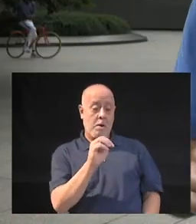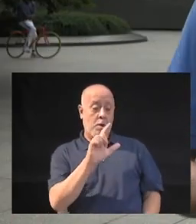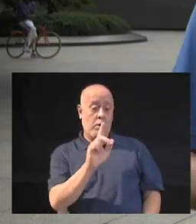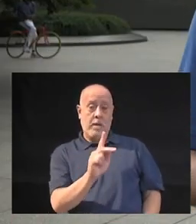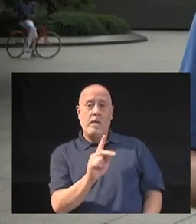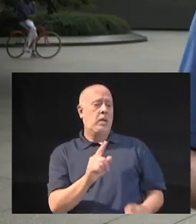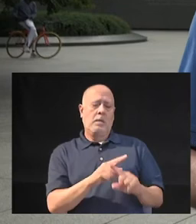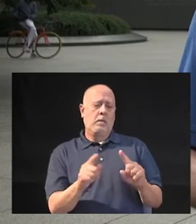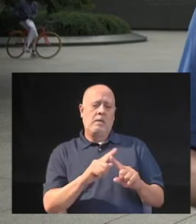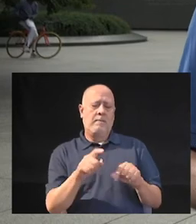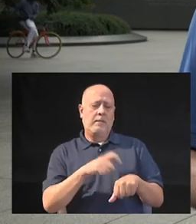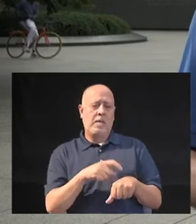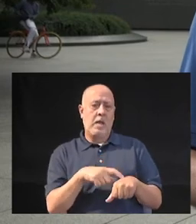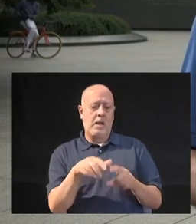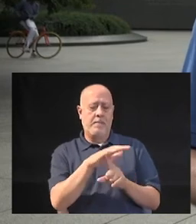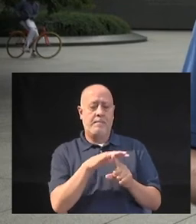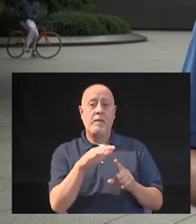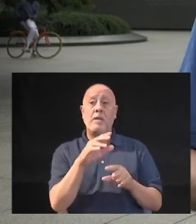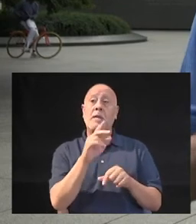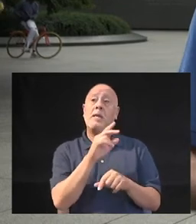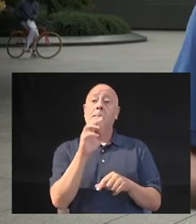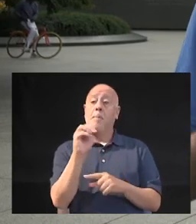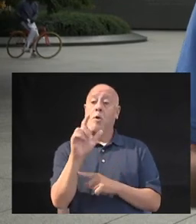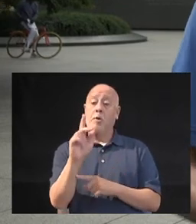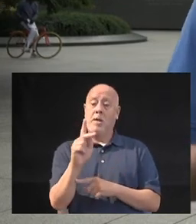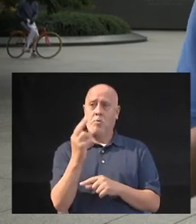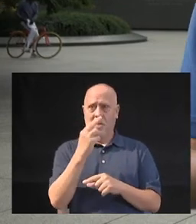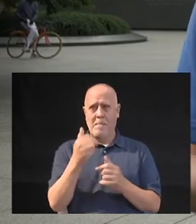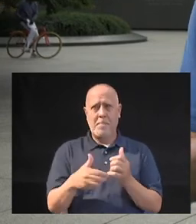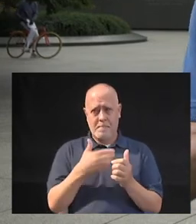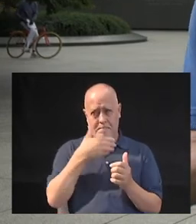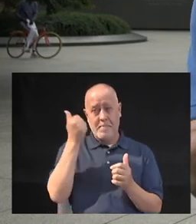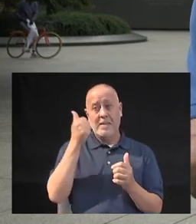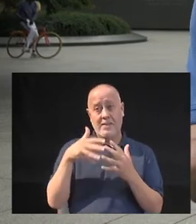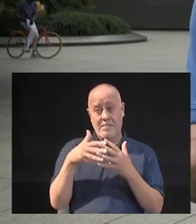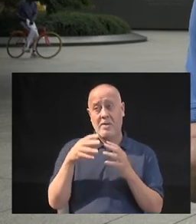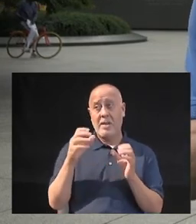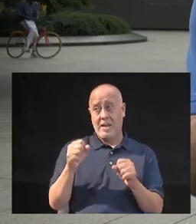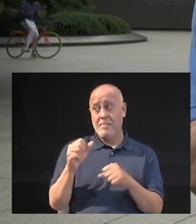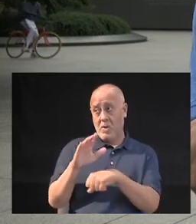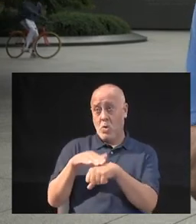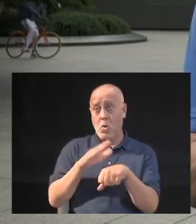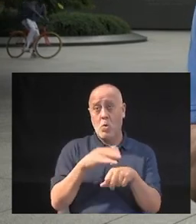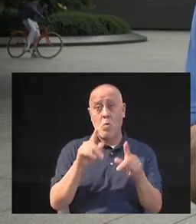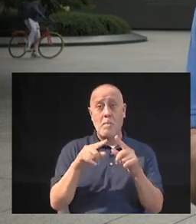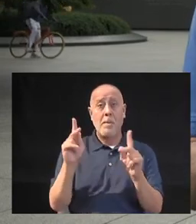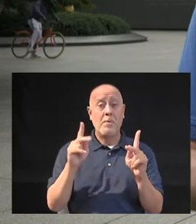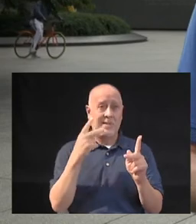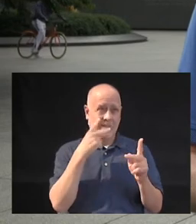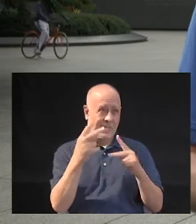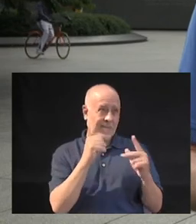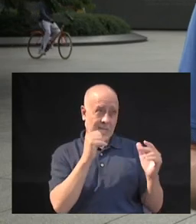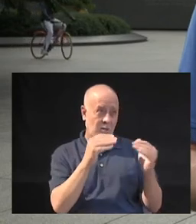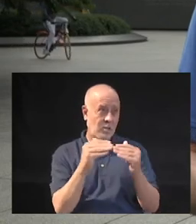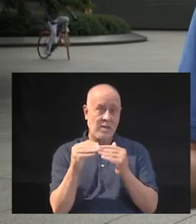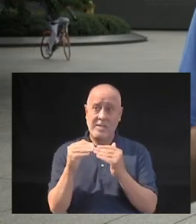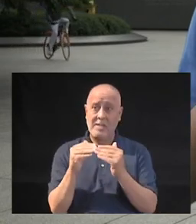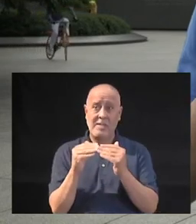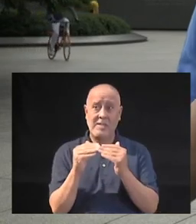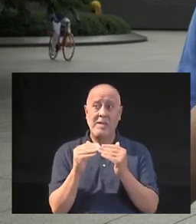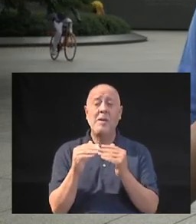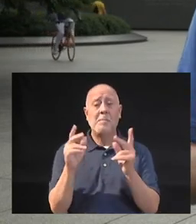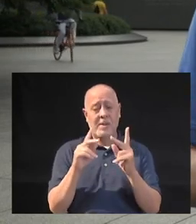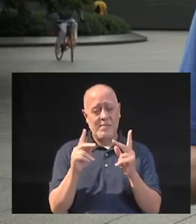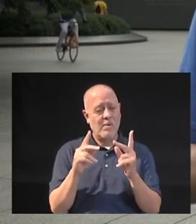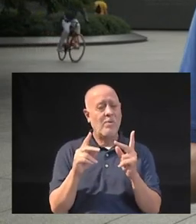different calculation. He realizes the best of America can now be called forth because when people see the injustice, they're going to rise